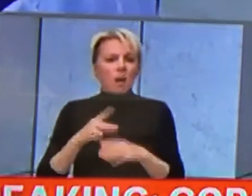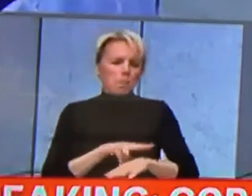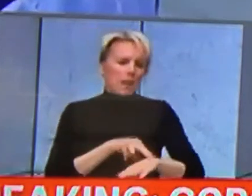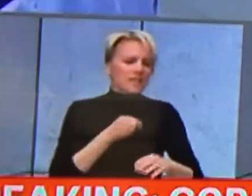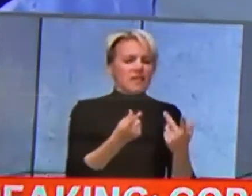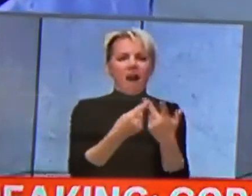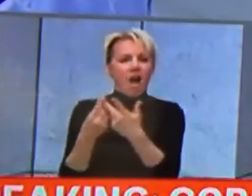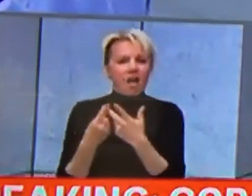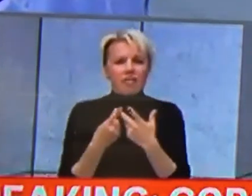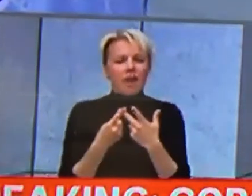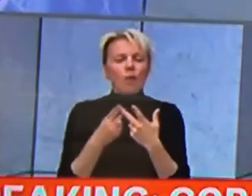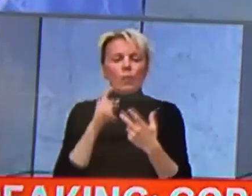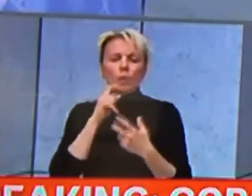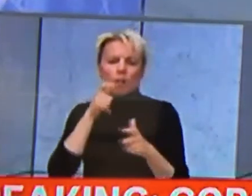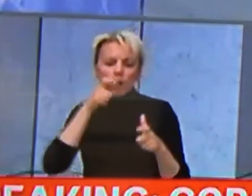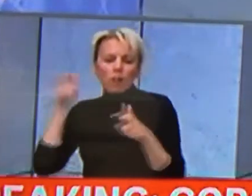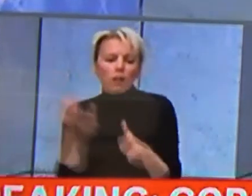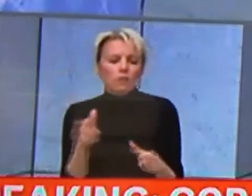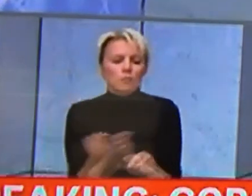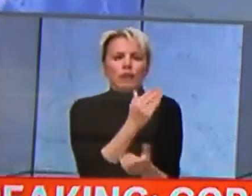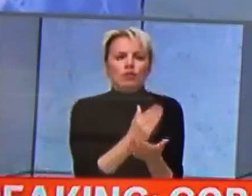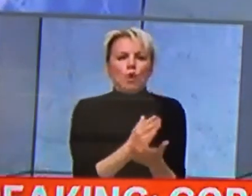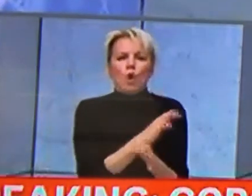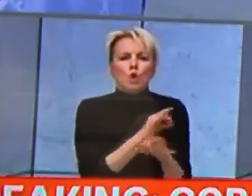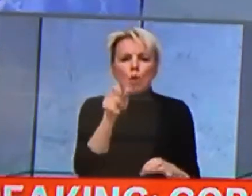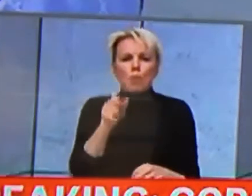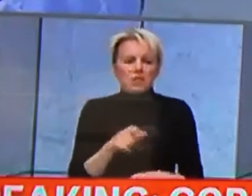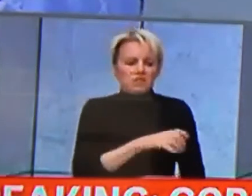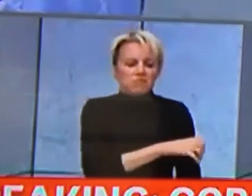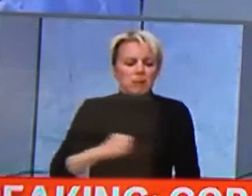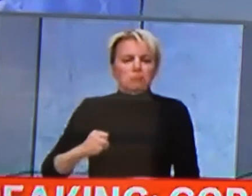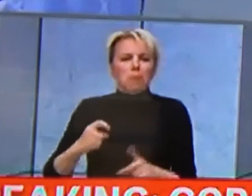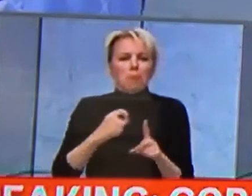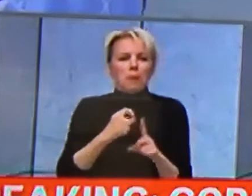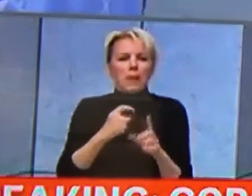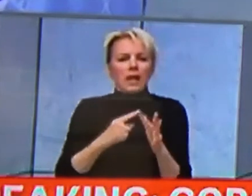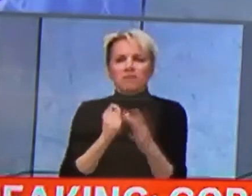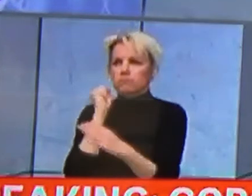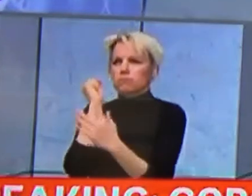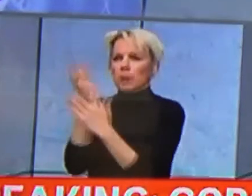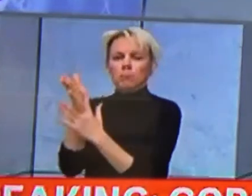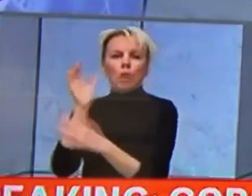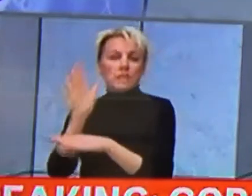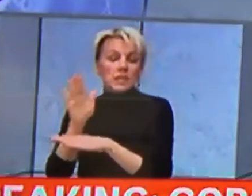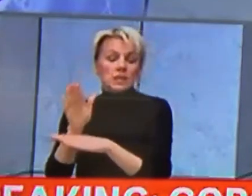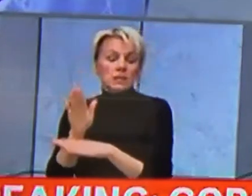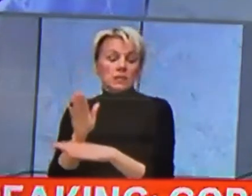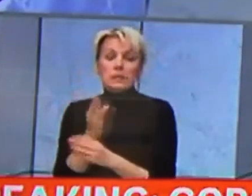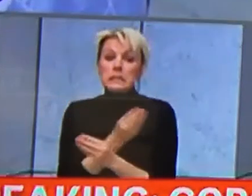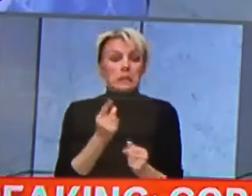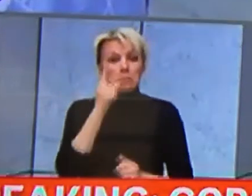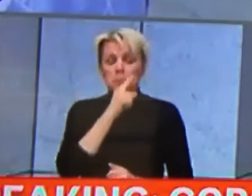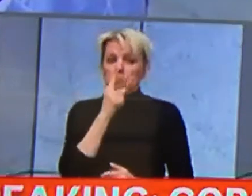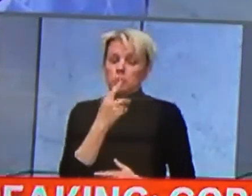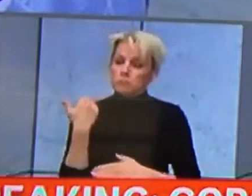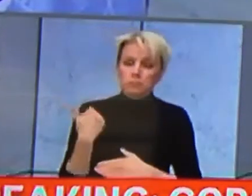It is very disappointing, to say the least, and there will be some people who just don't get it and do these sorts of